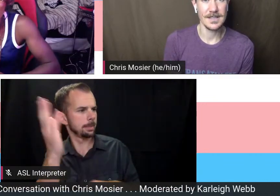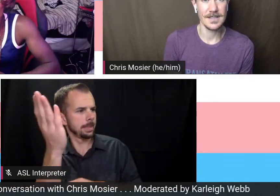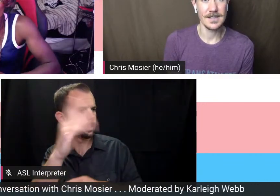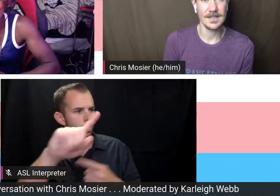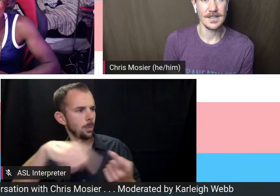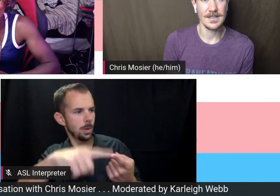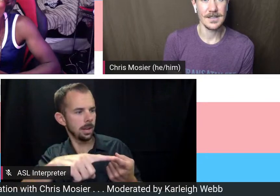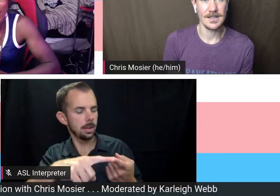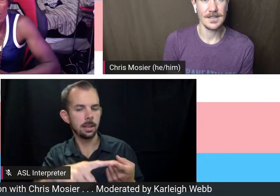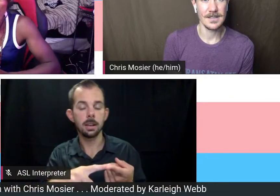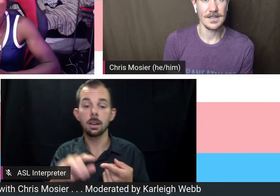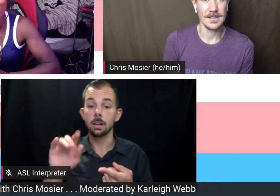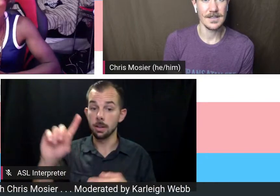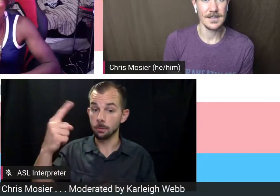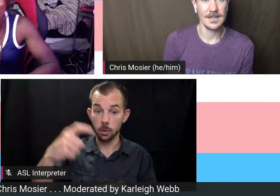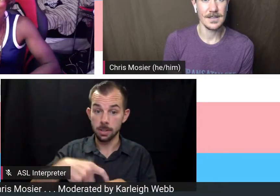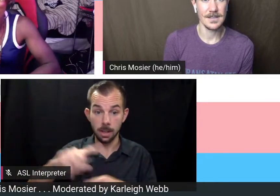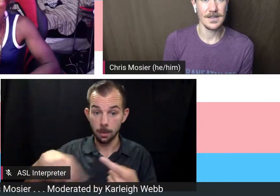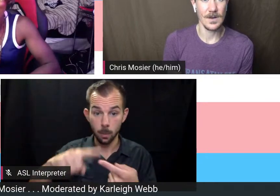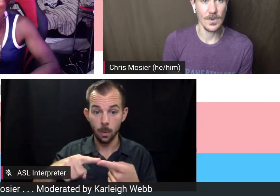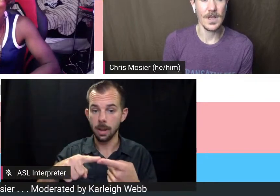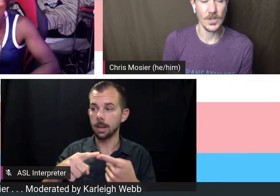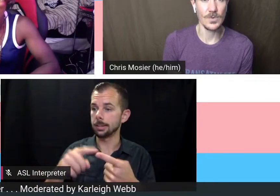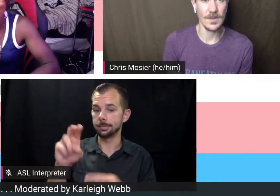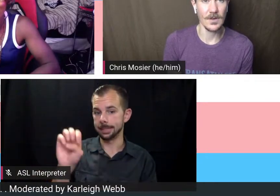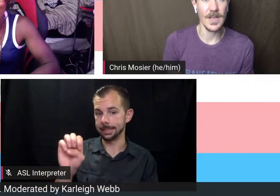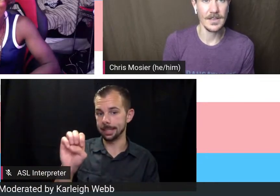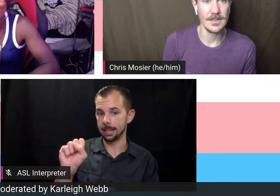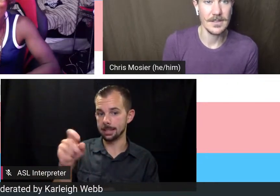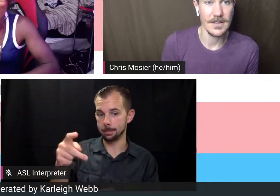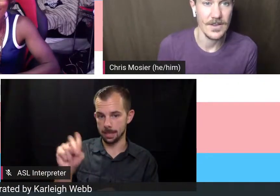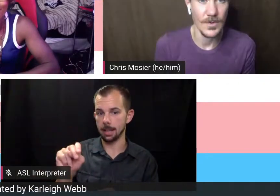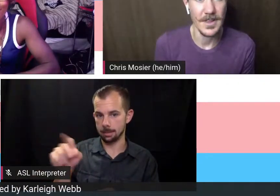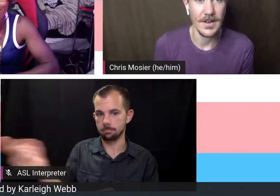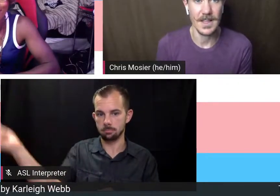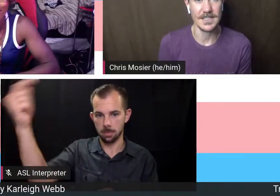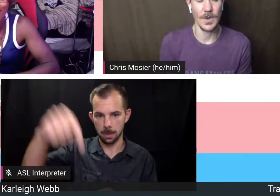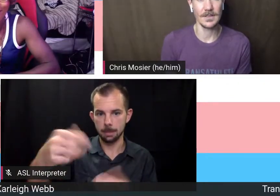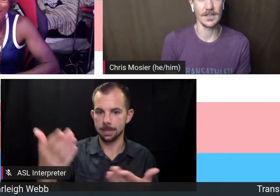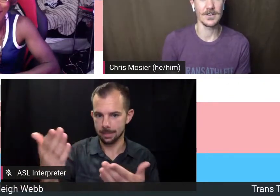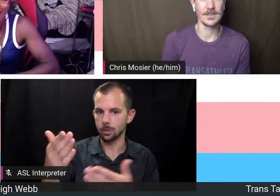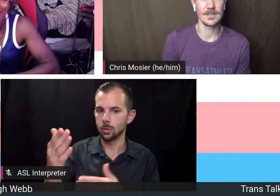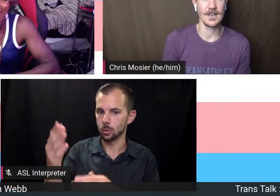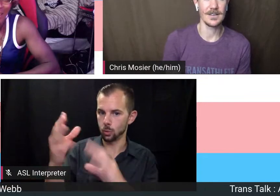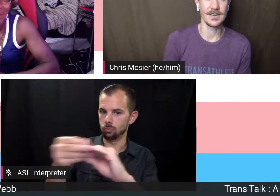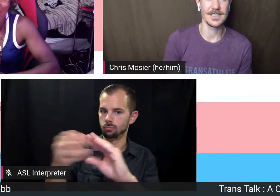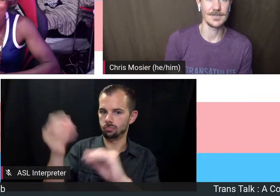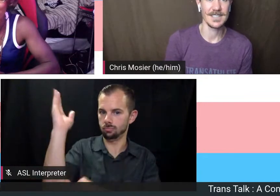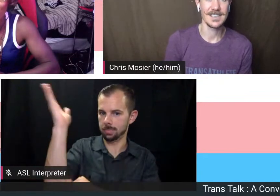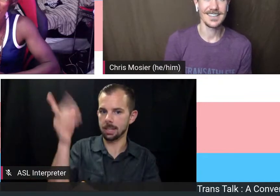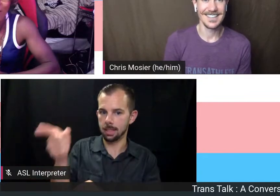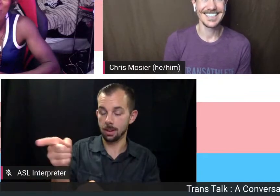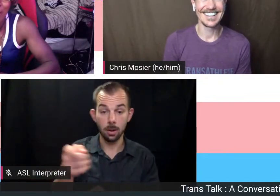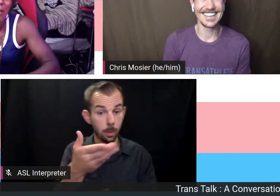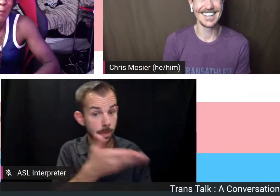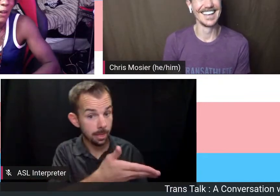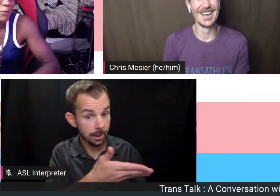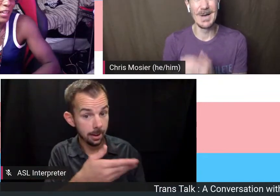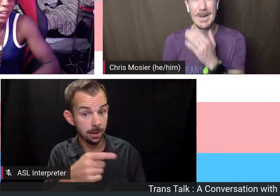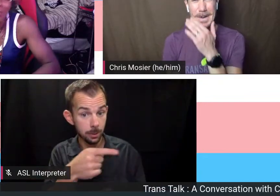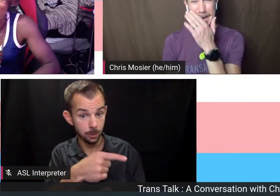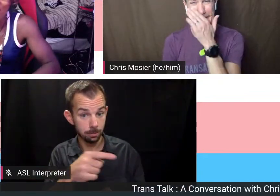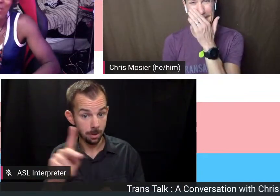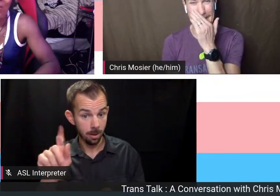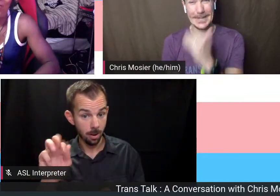at ESPN. Oh, and you were there. That's a while ago. Yeah. Awesome. It's been